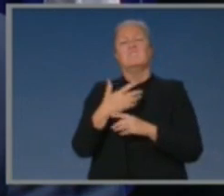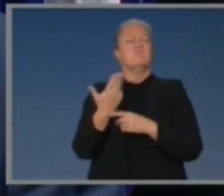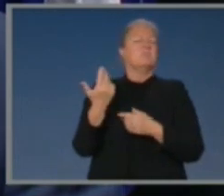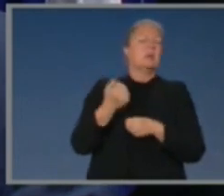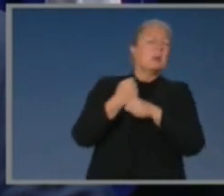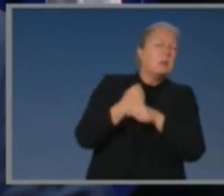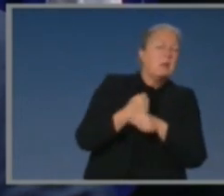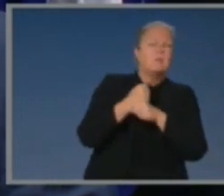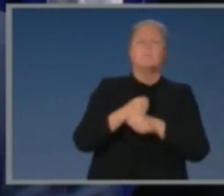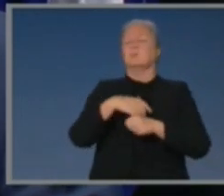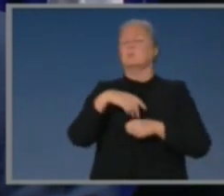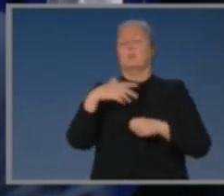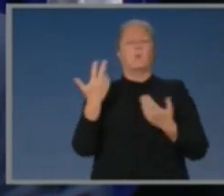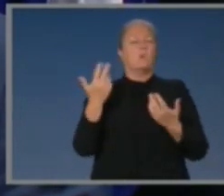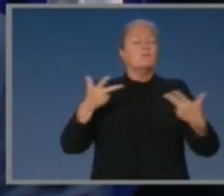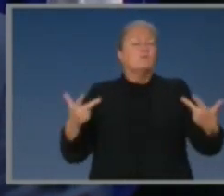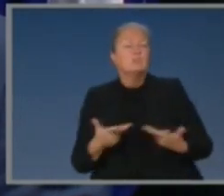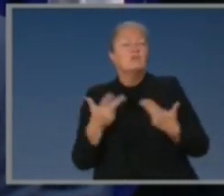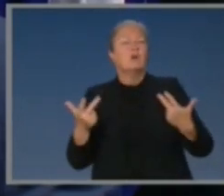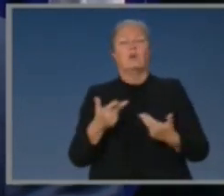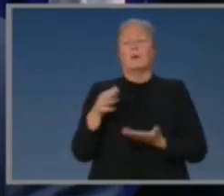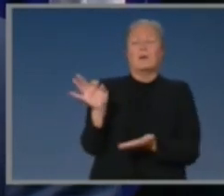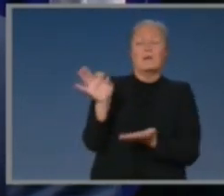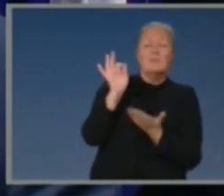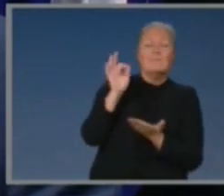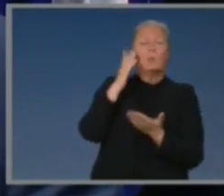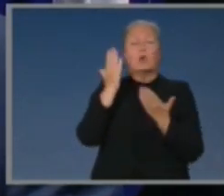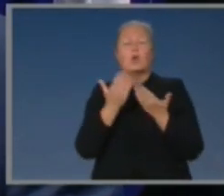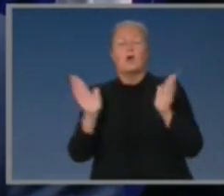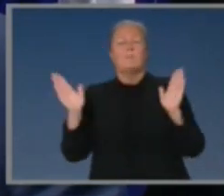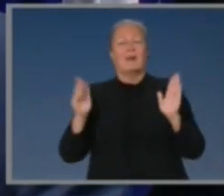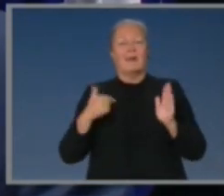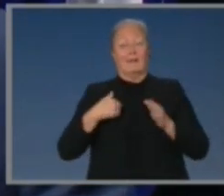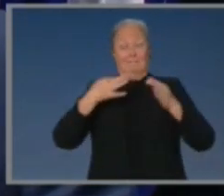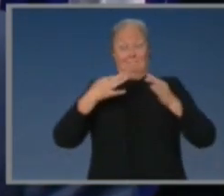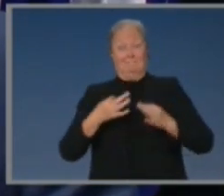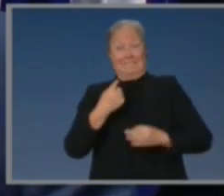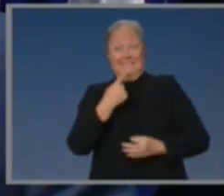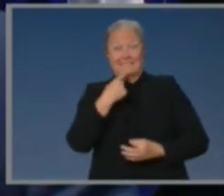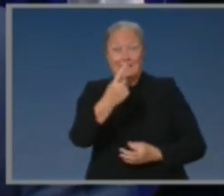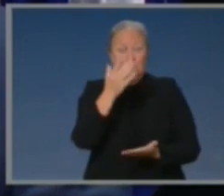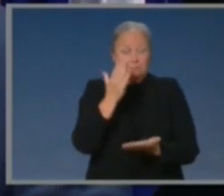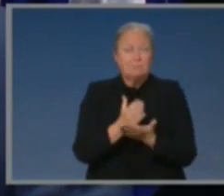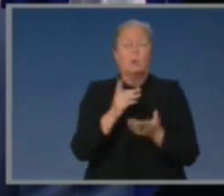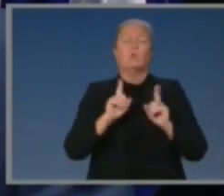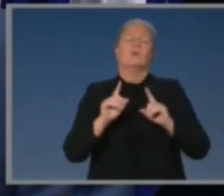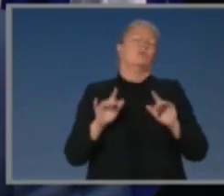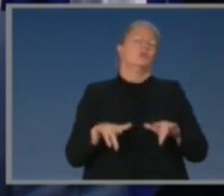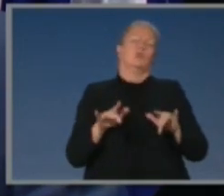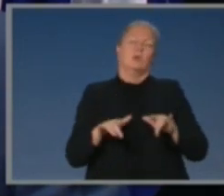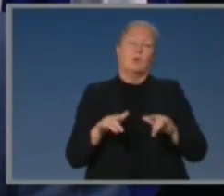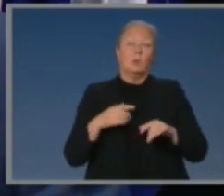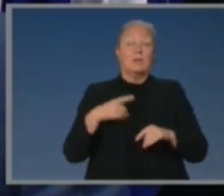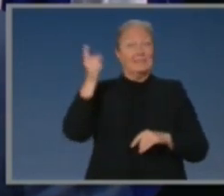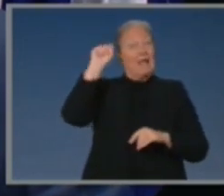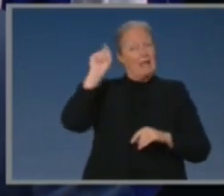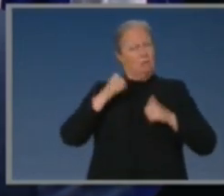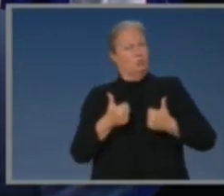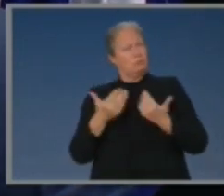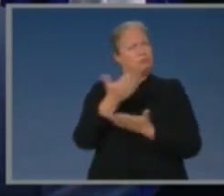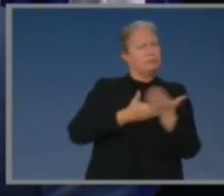in the future can be open. But as I say, we're not making those decisions today. We've had some good discussions on that today, but we've still got quite a bit of work to